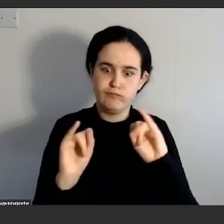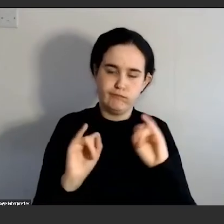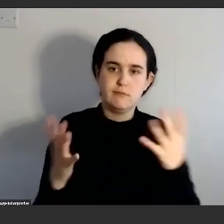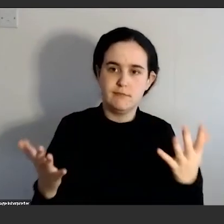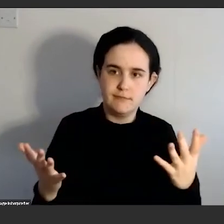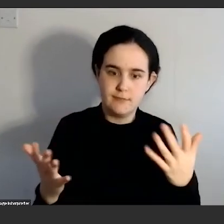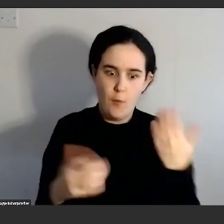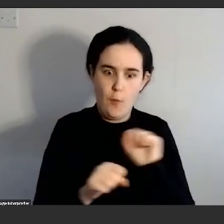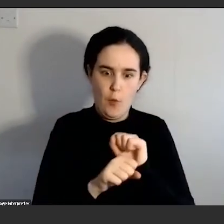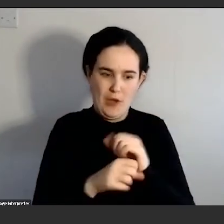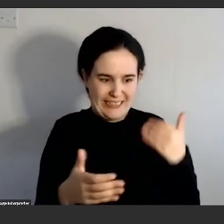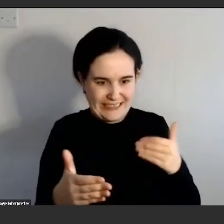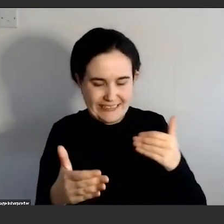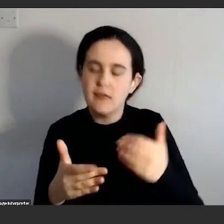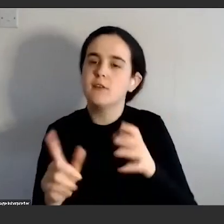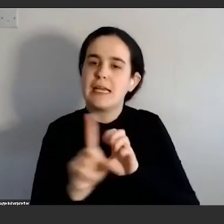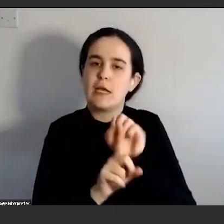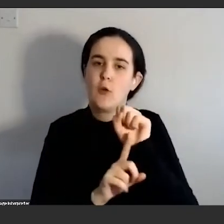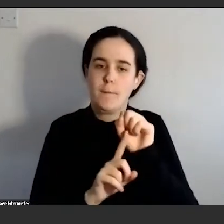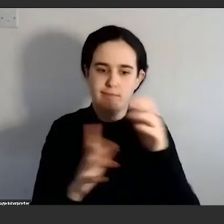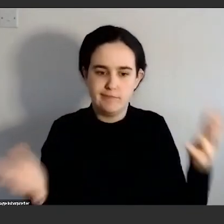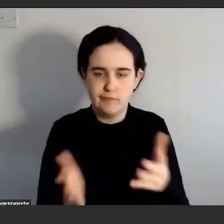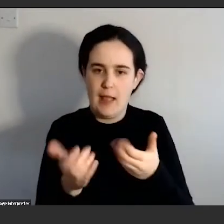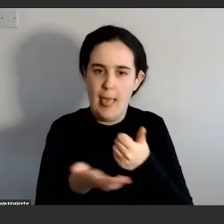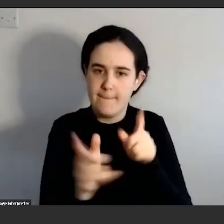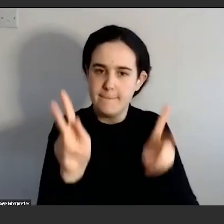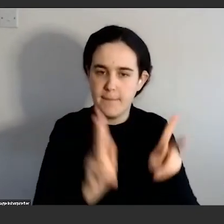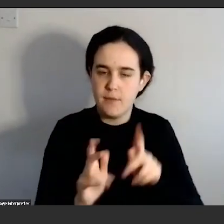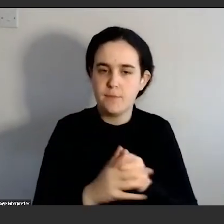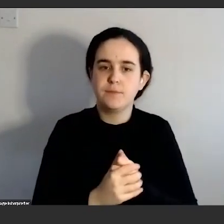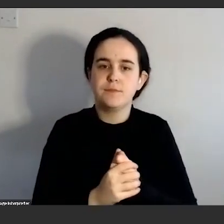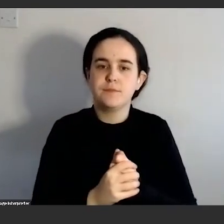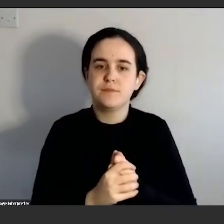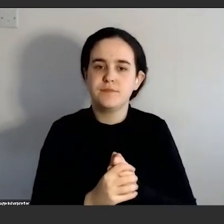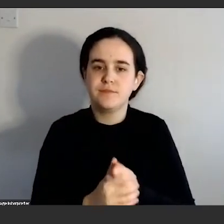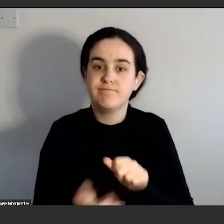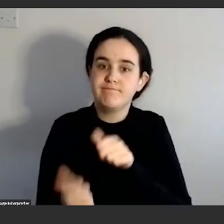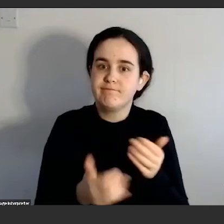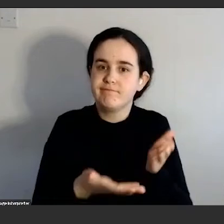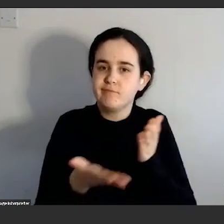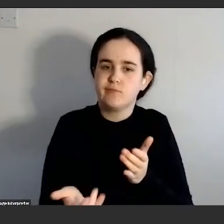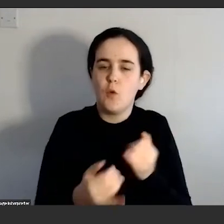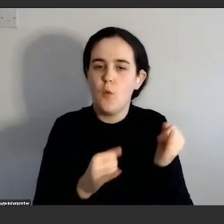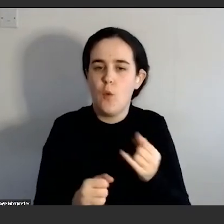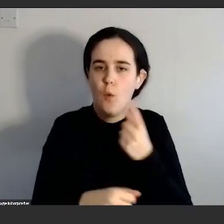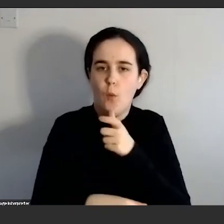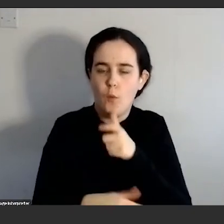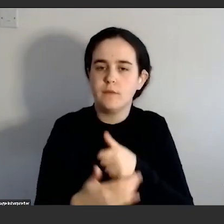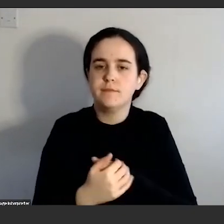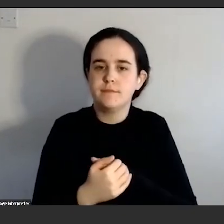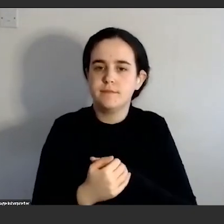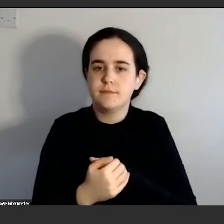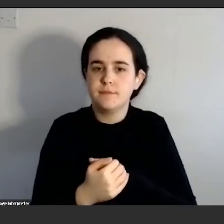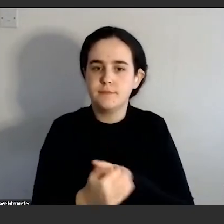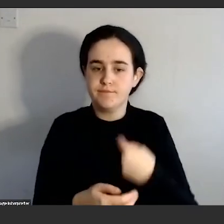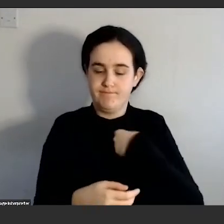What do we need to know about you? Yeah, hi, Femi. My name's Jane Barrett, and I'm the Secretary General of the International Federation on Ageing.